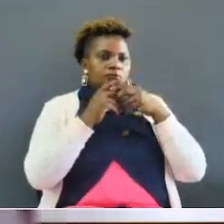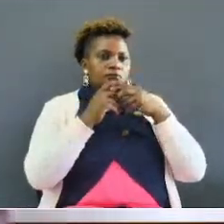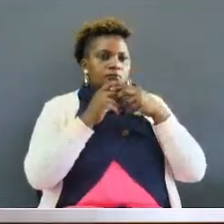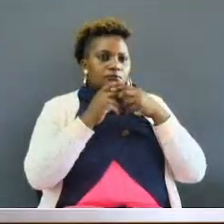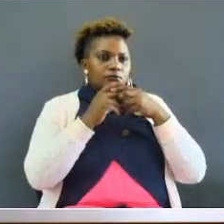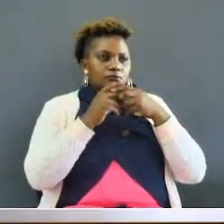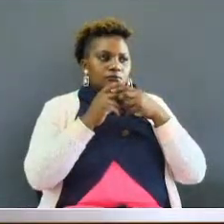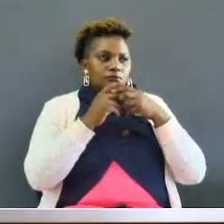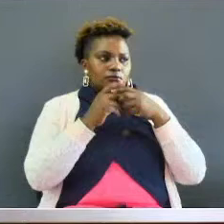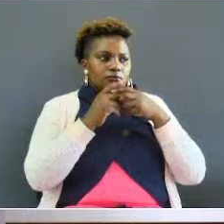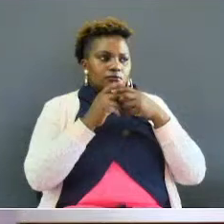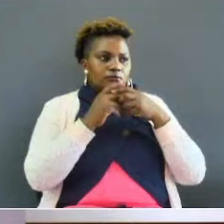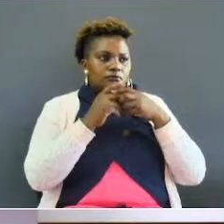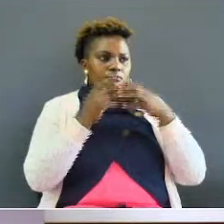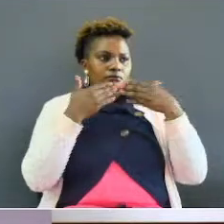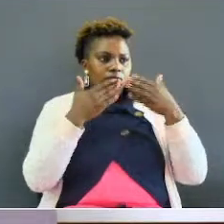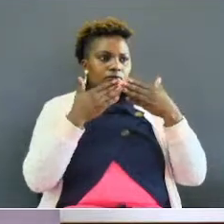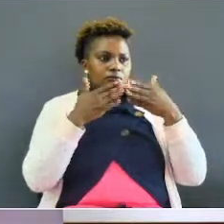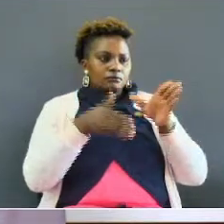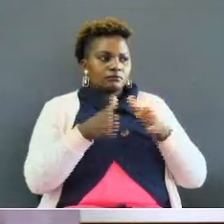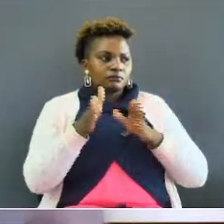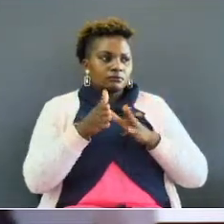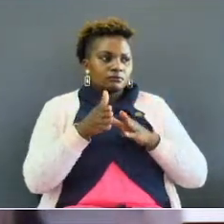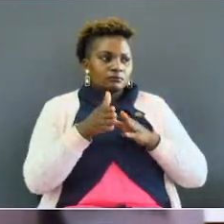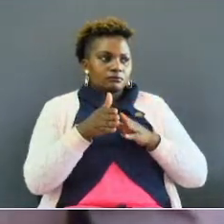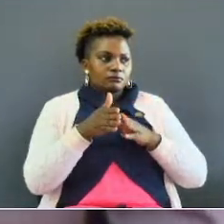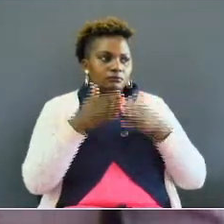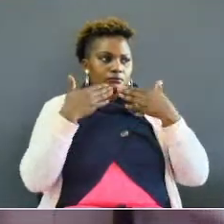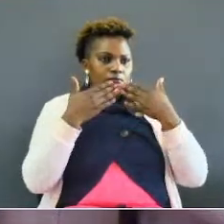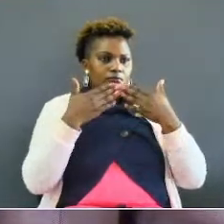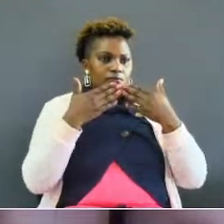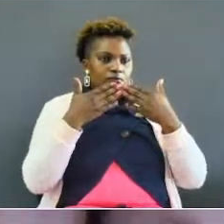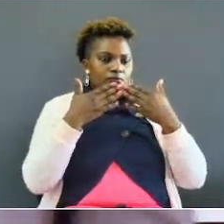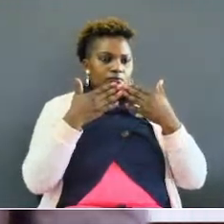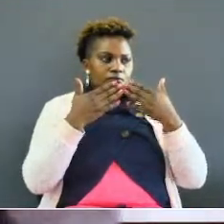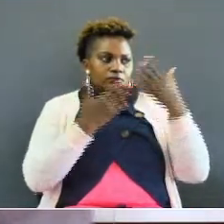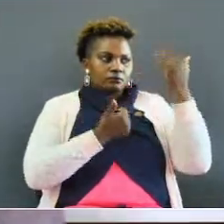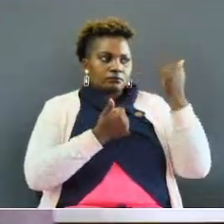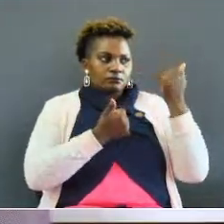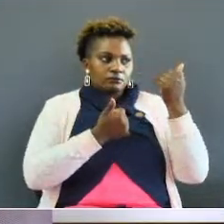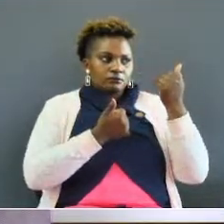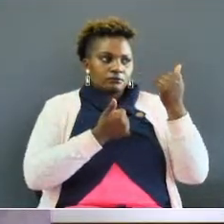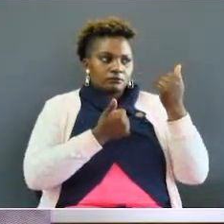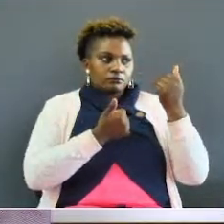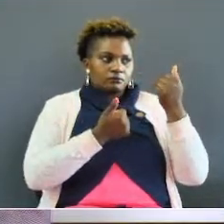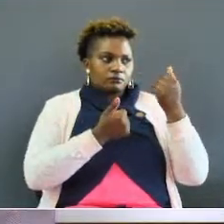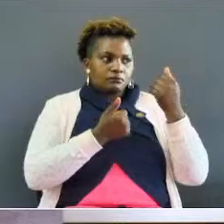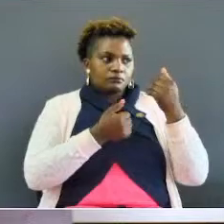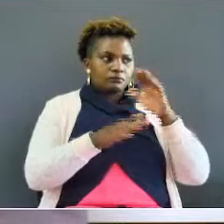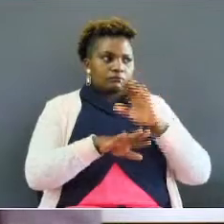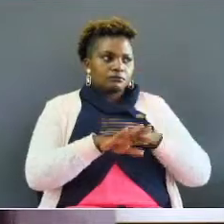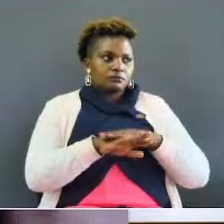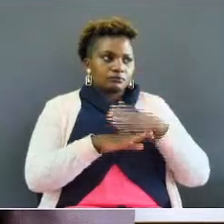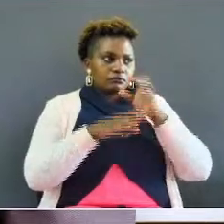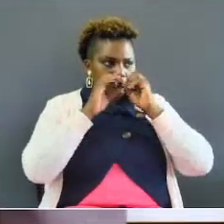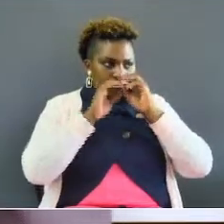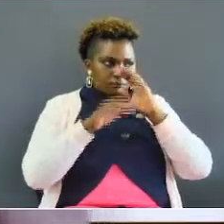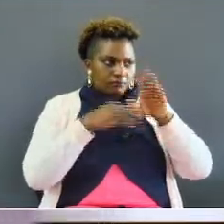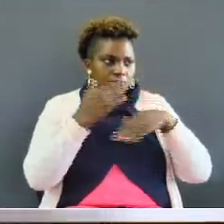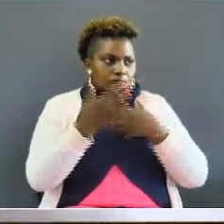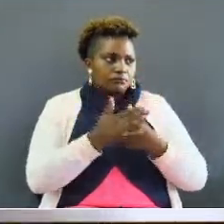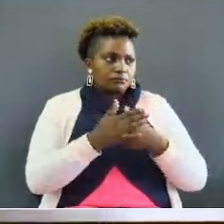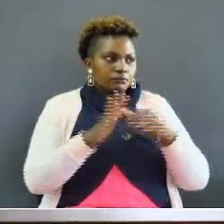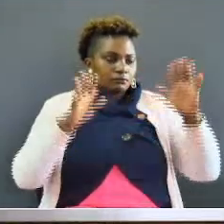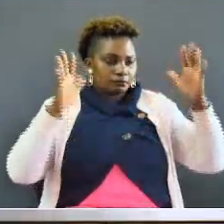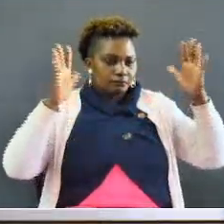to thank the church for giving me this opportunity to say something, and I hope it will be of help. God bless you all.